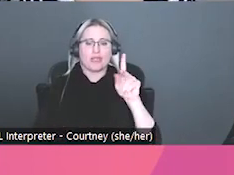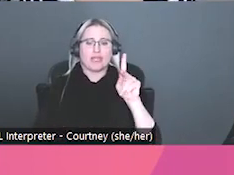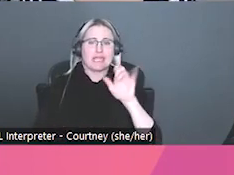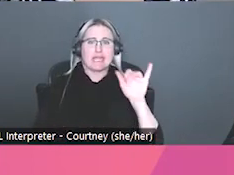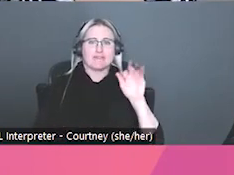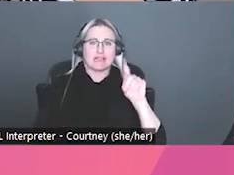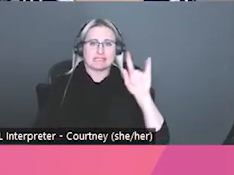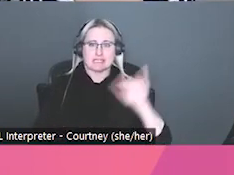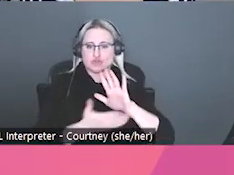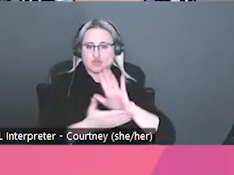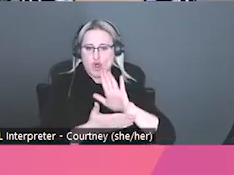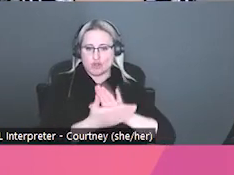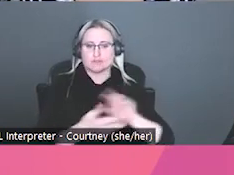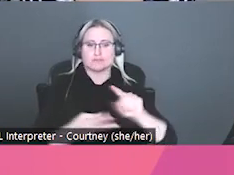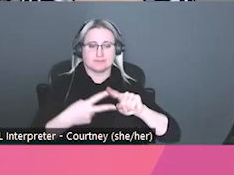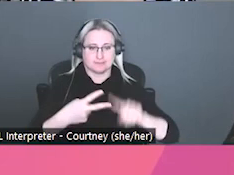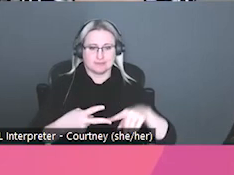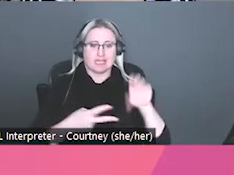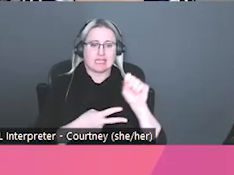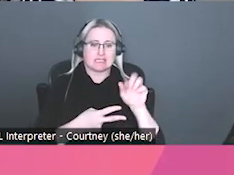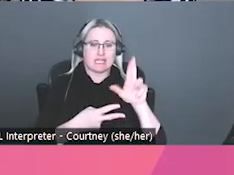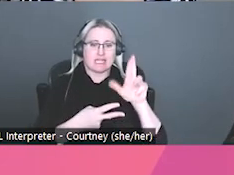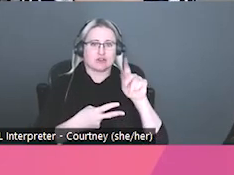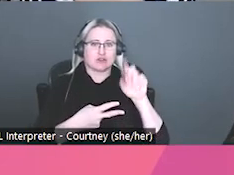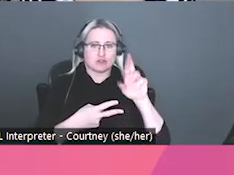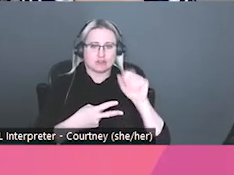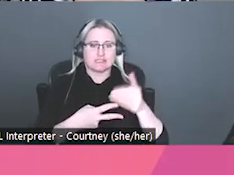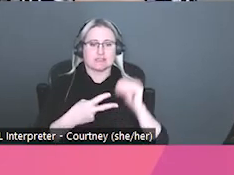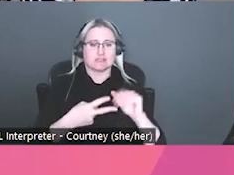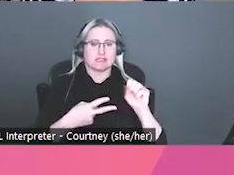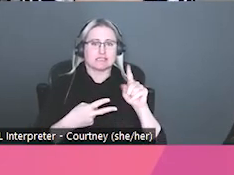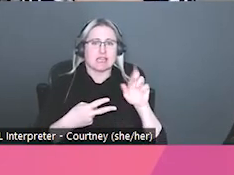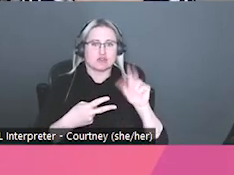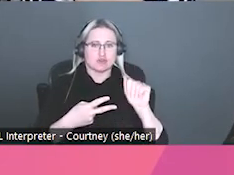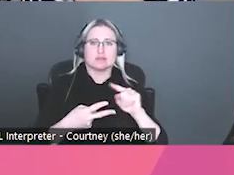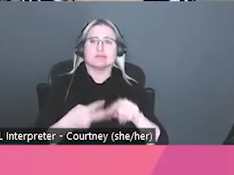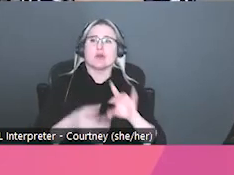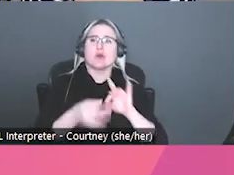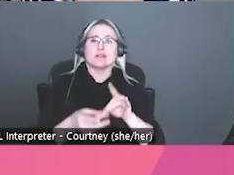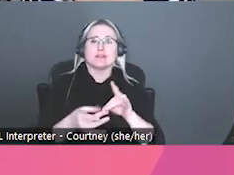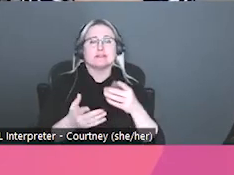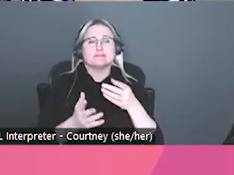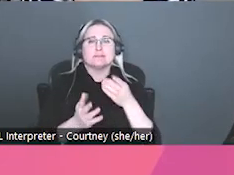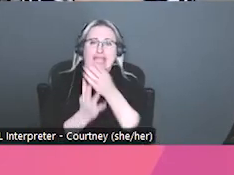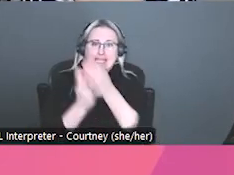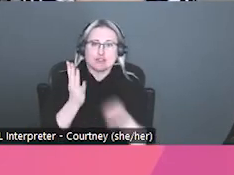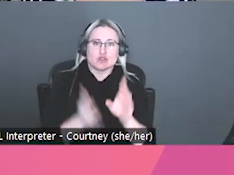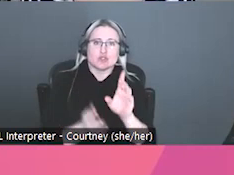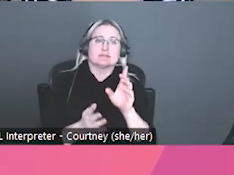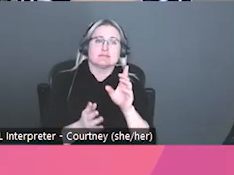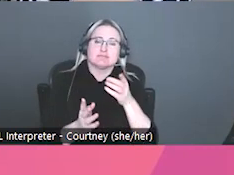and Esther Rothblum, explain this discipline as an interdisciplinary field, hence we are sociologists, of